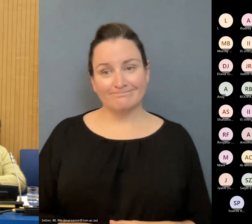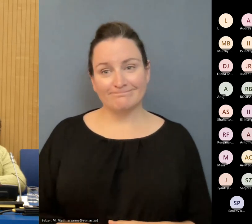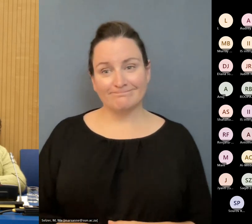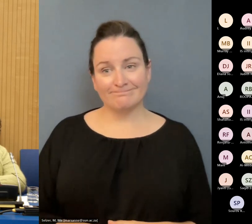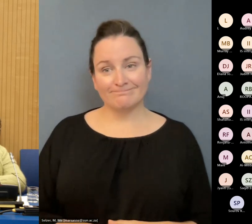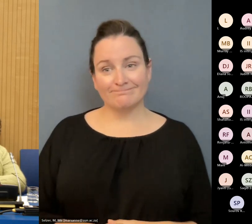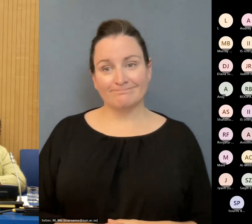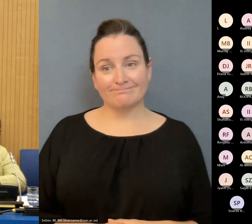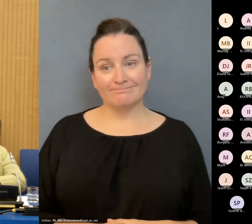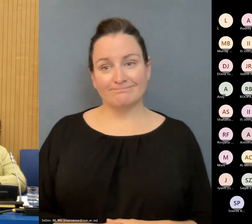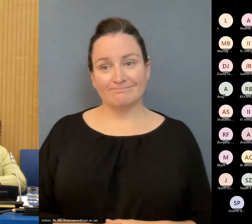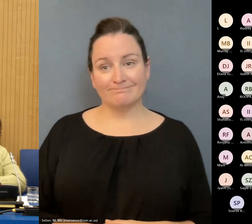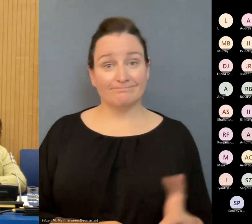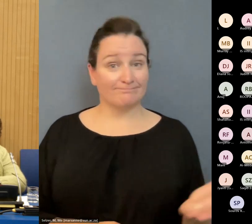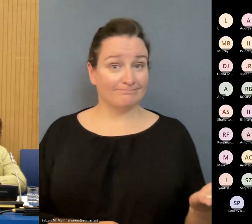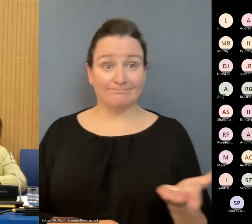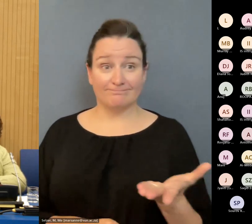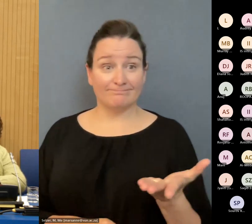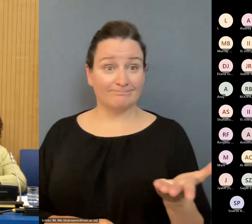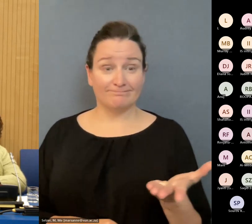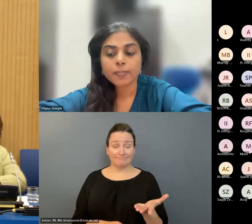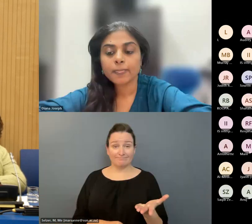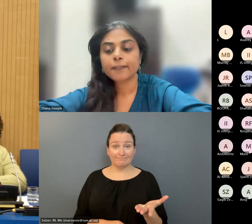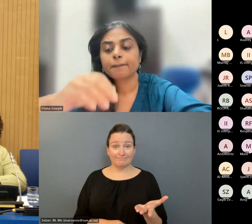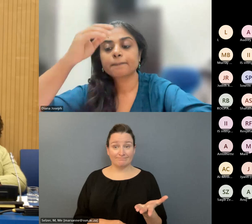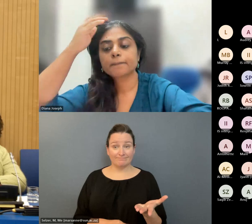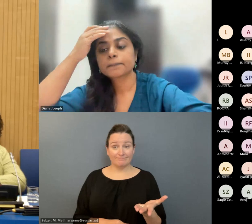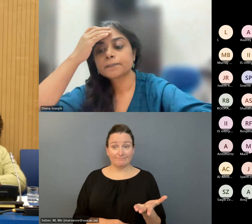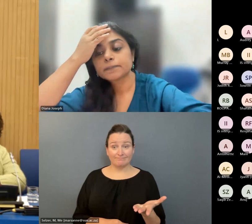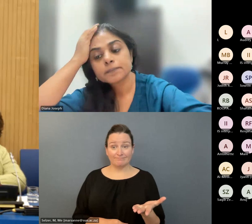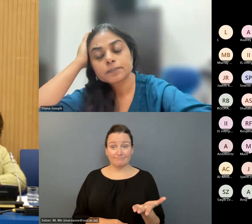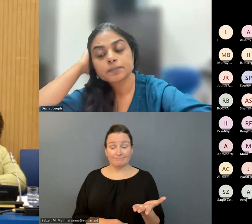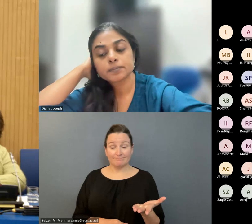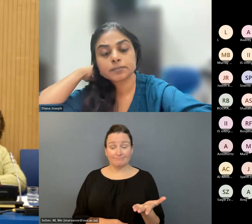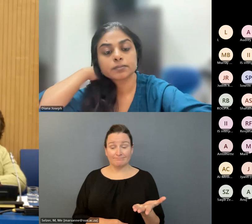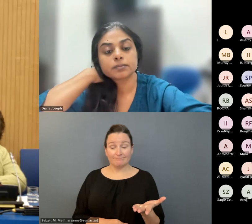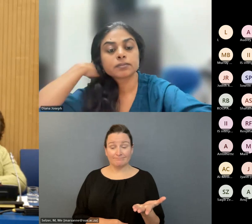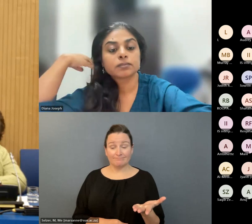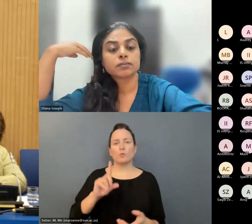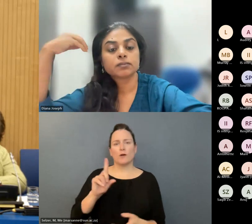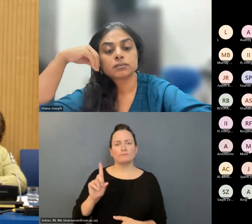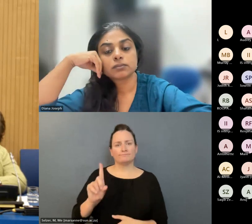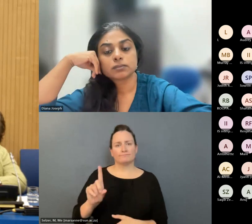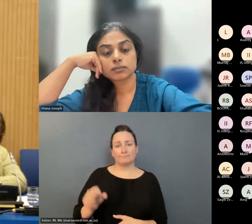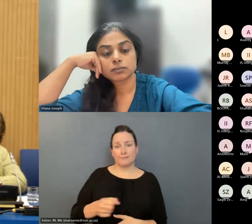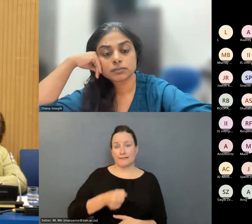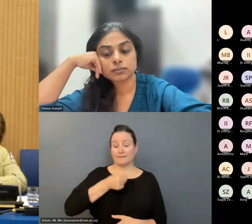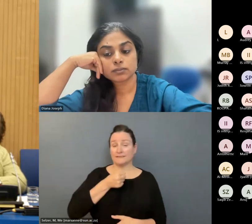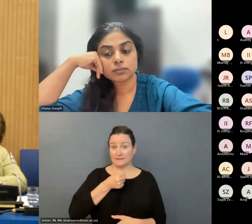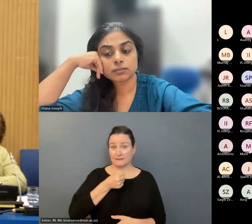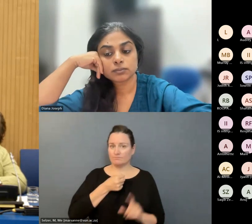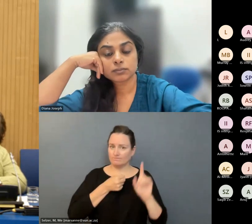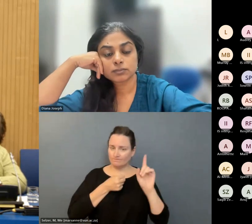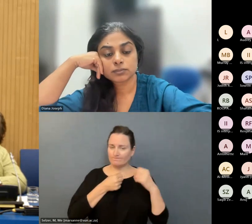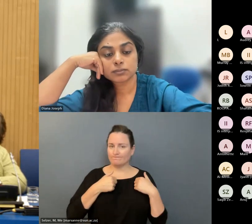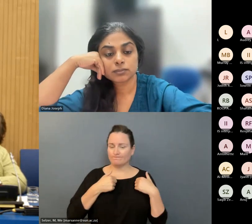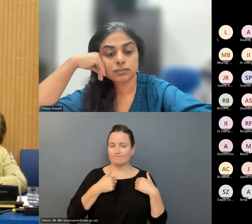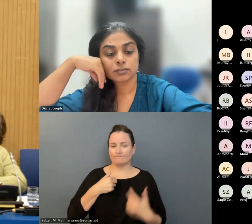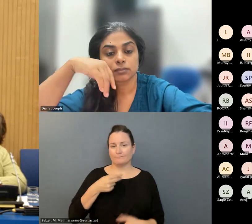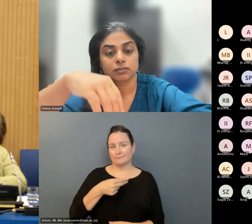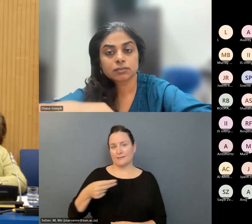please, yeah. This man over there, can you please present yourself? Hi, my name's Guy from